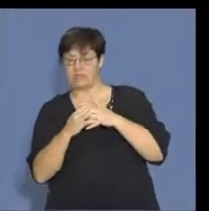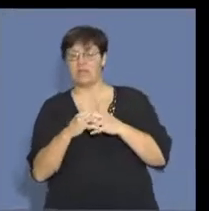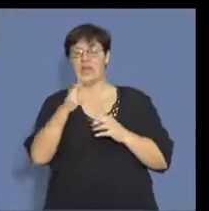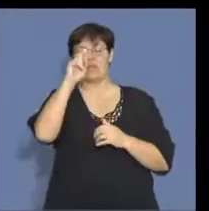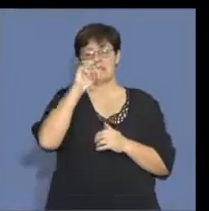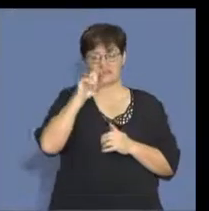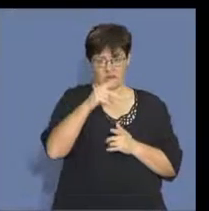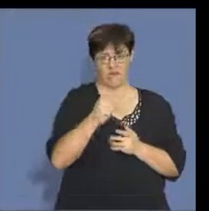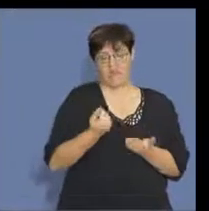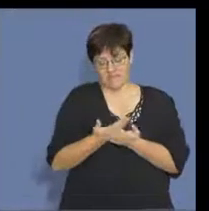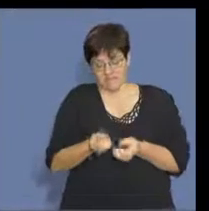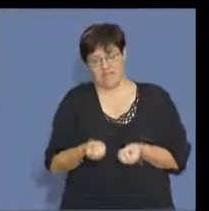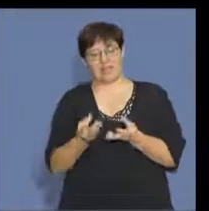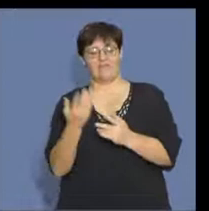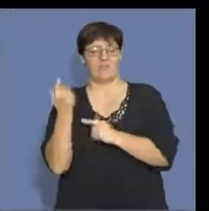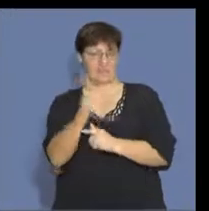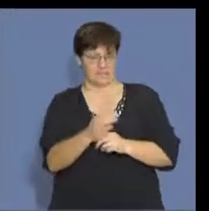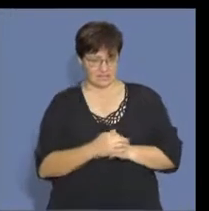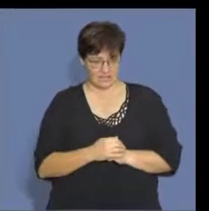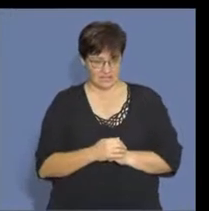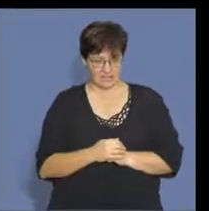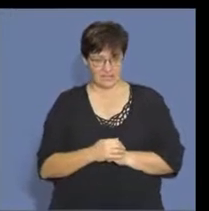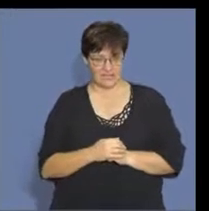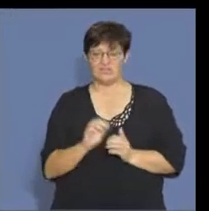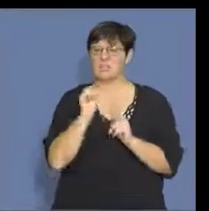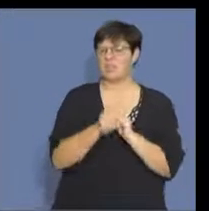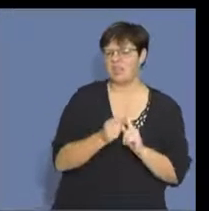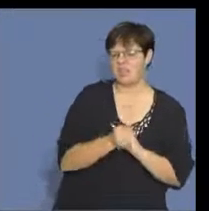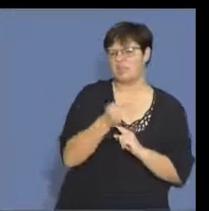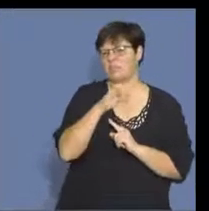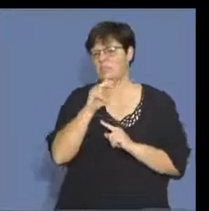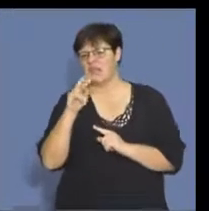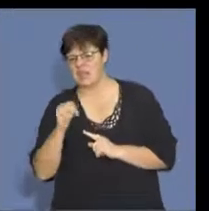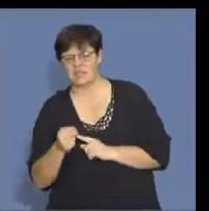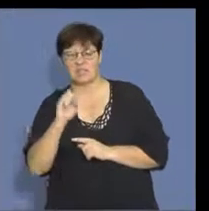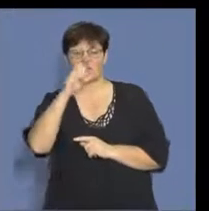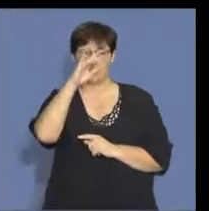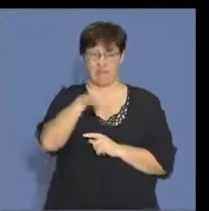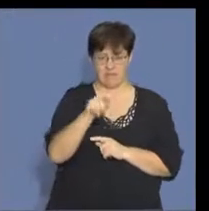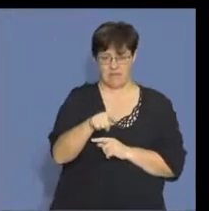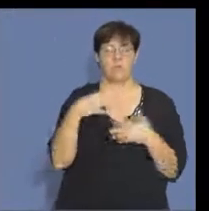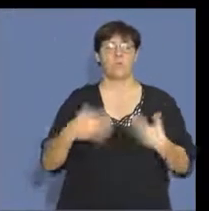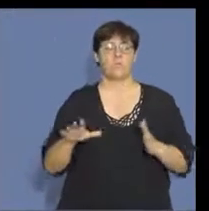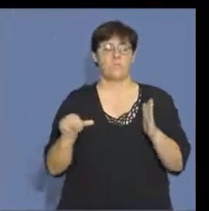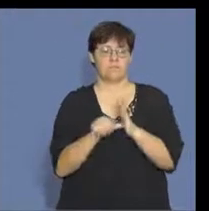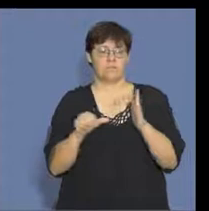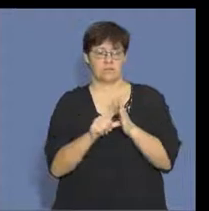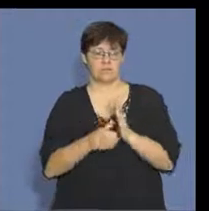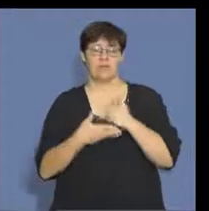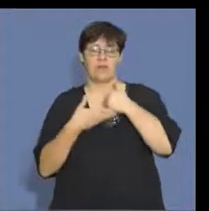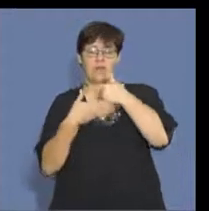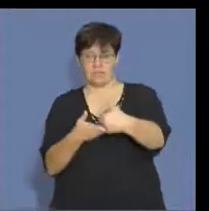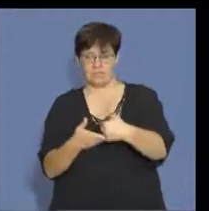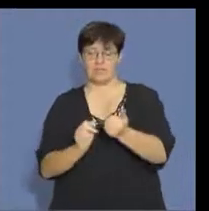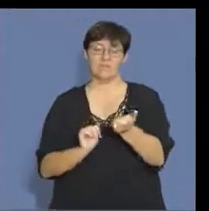nitrogen available to the plants. So as I mentioned, plants such as peas, beans, and soya are significant in being able to assist in